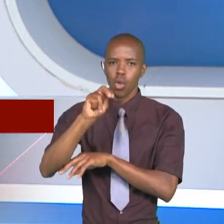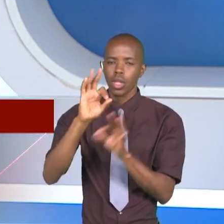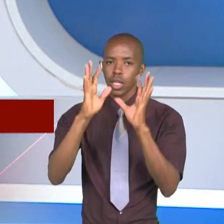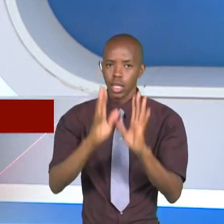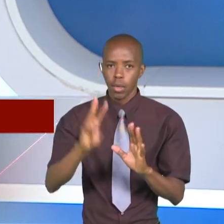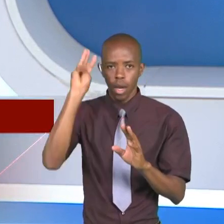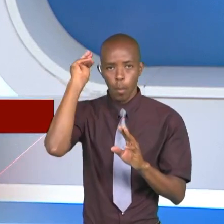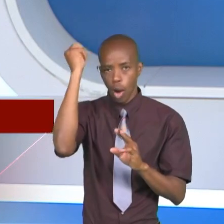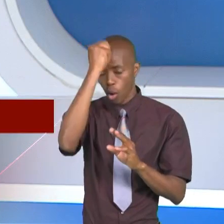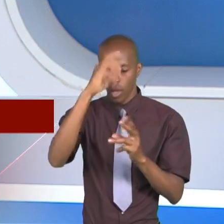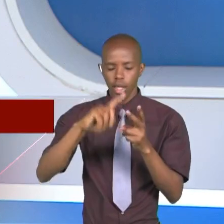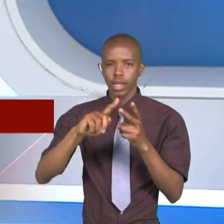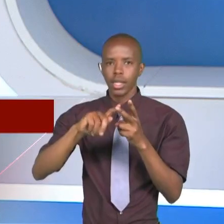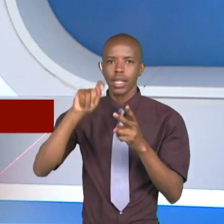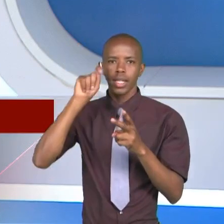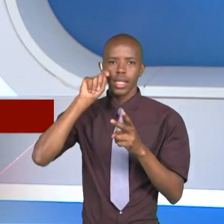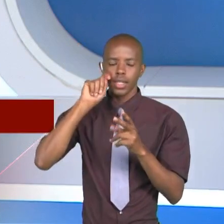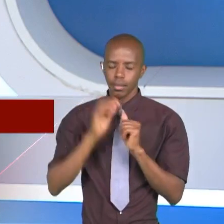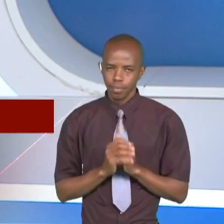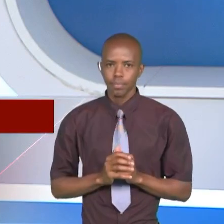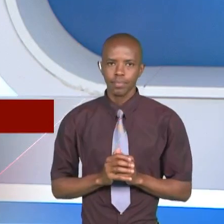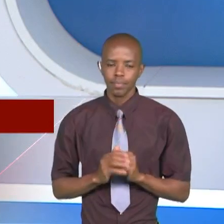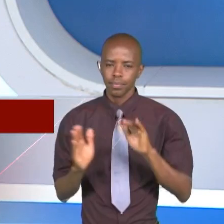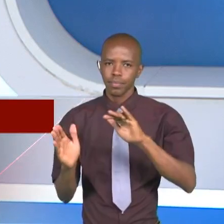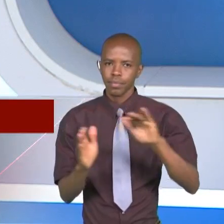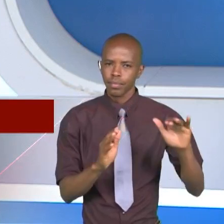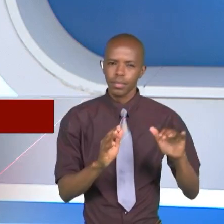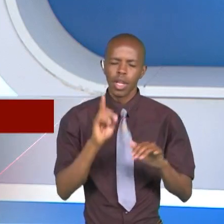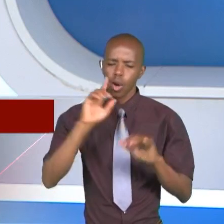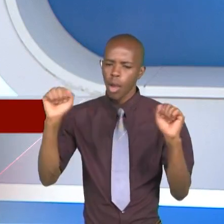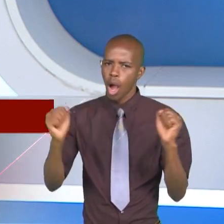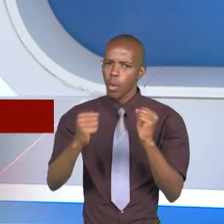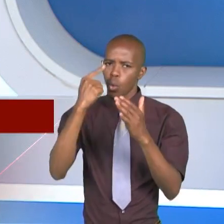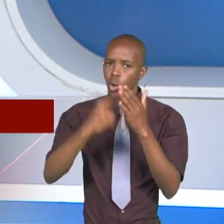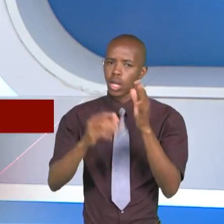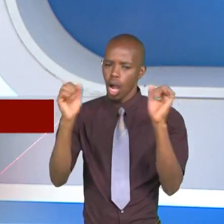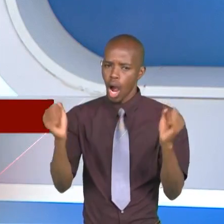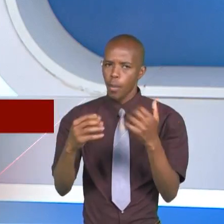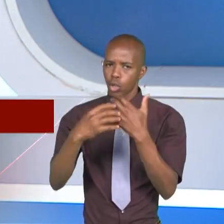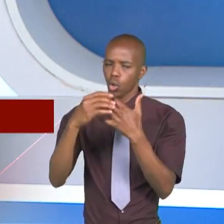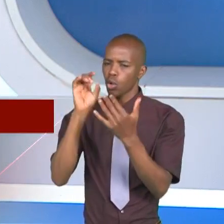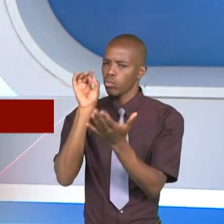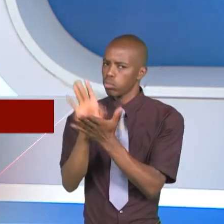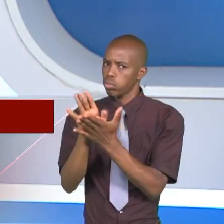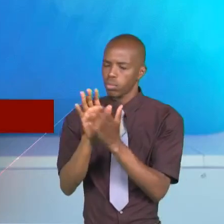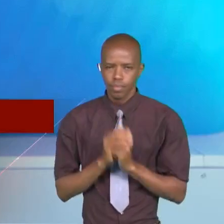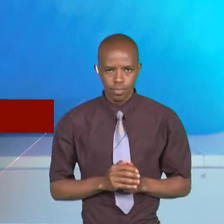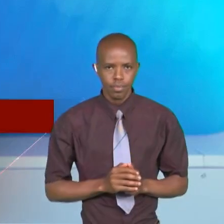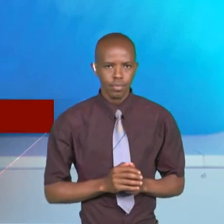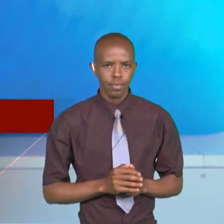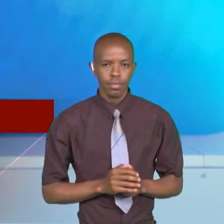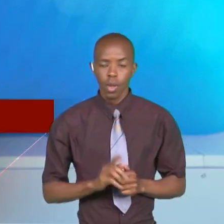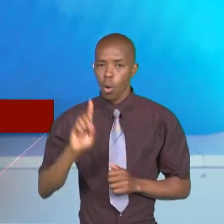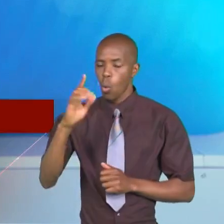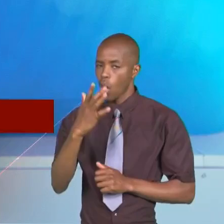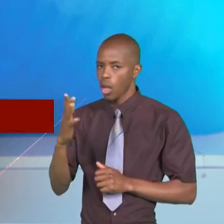Maithia and Teresia Washira. Now, what happens to Nairobi if Sonko is impeached? Because one thing